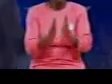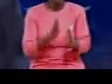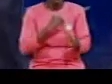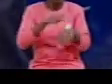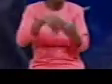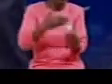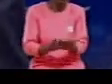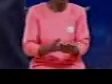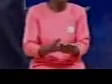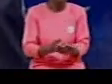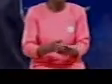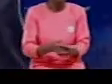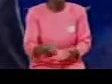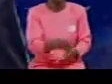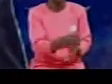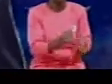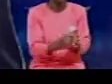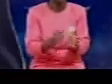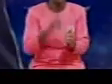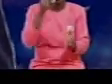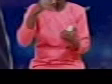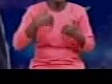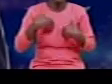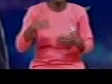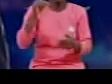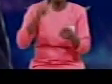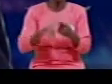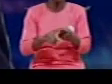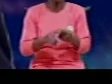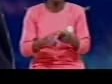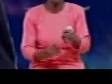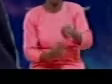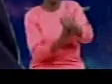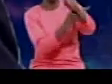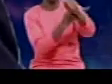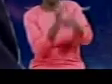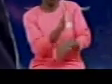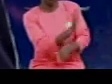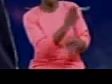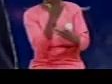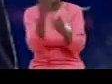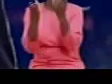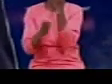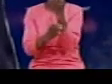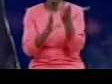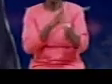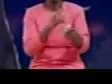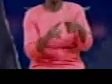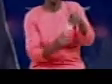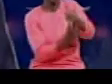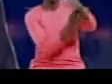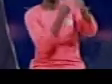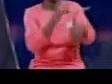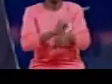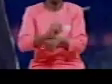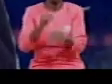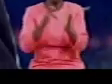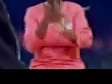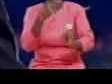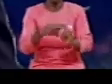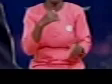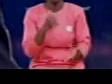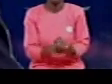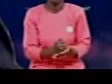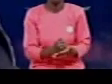he has raised to hold up his hand to support the work in the name of Jesus Christ. And in all